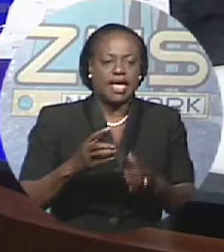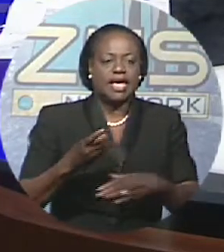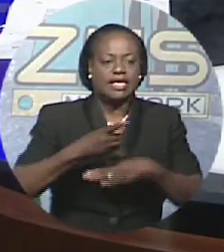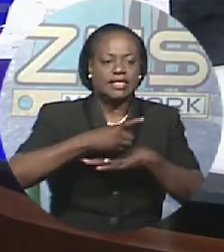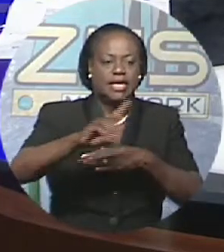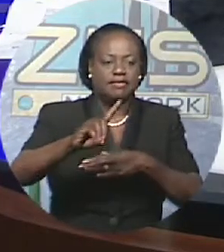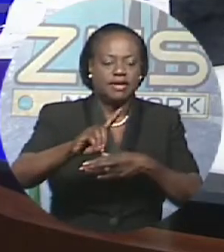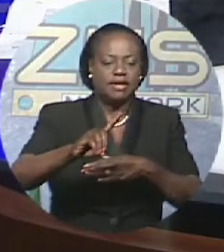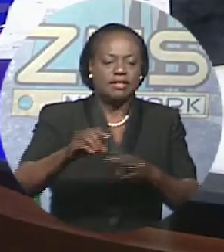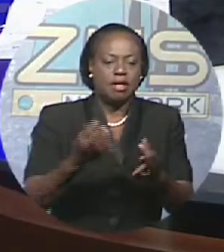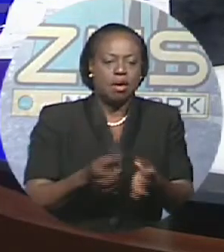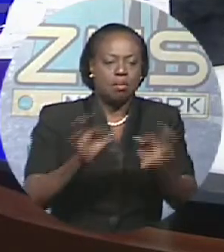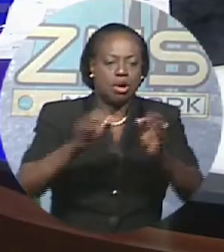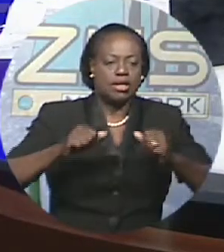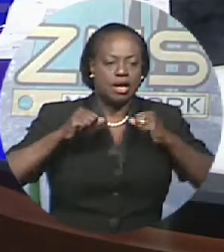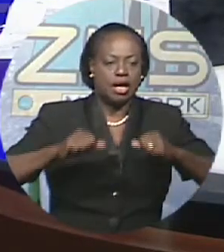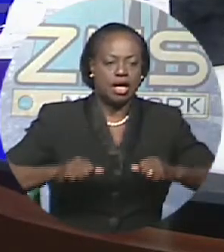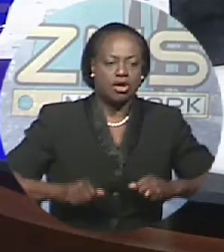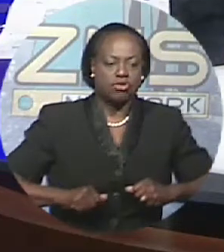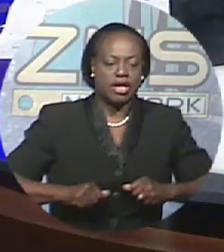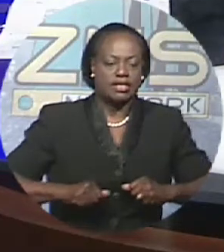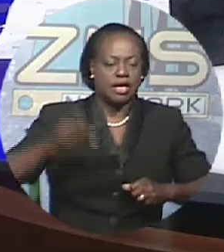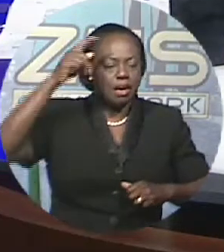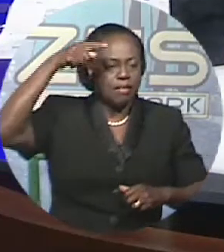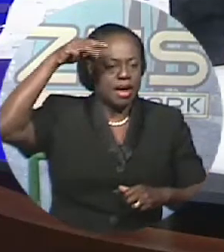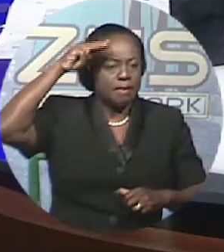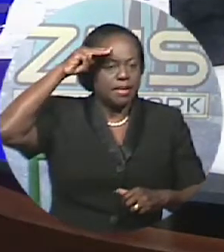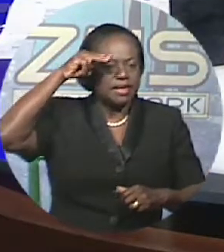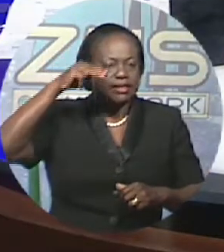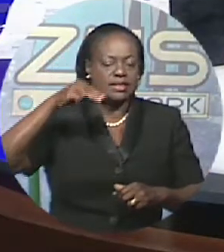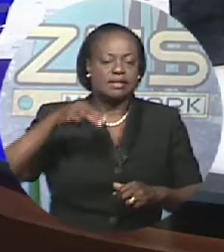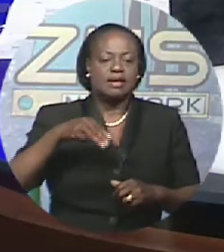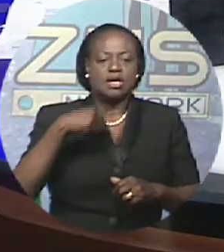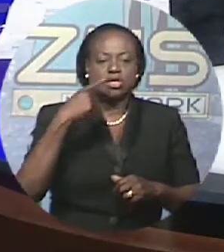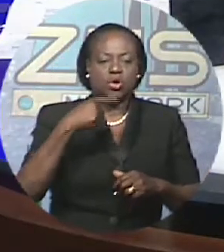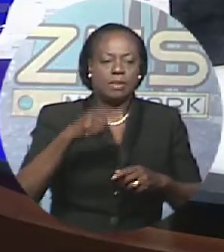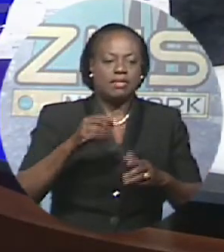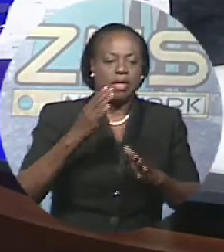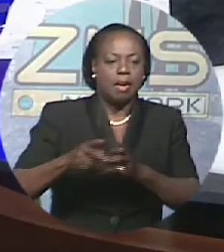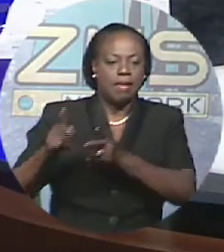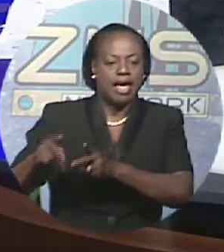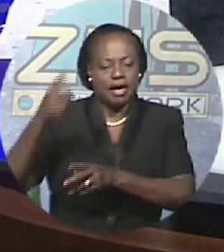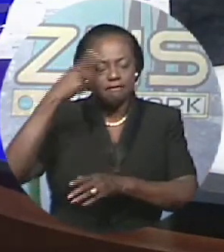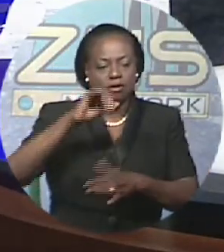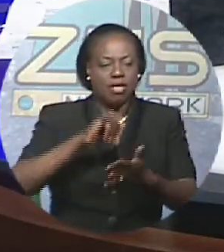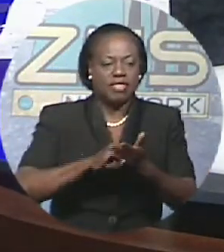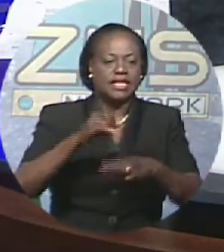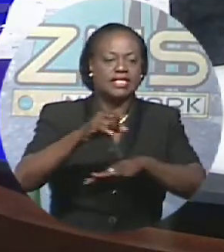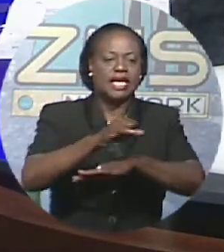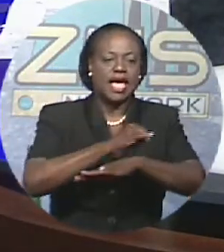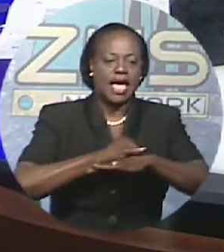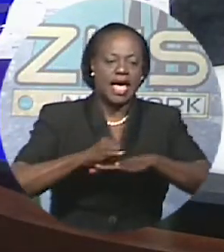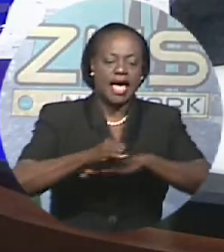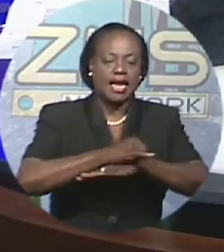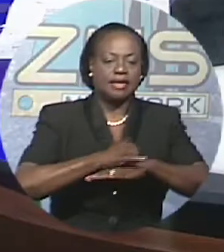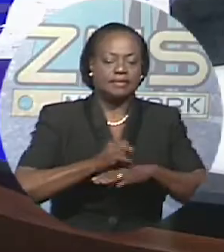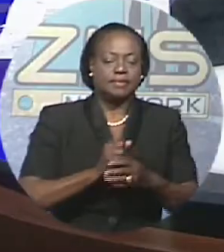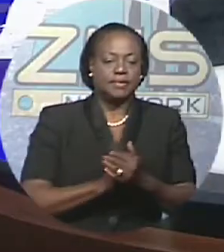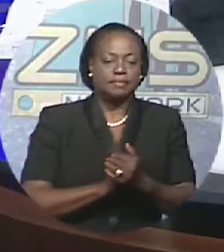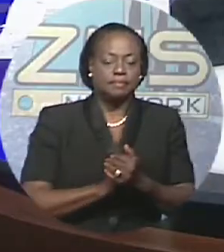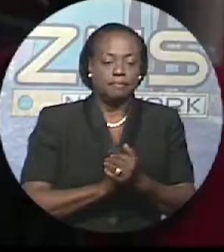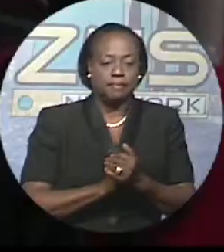joining us. As the government seeks to diversify the Bahamian economy by ensuring that each island is sustainable, Minister of Finance, the